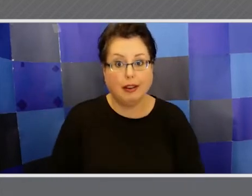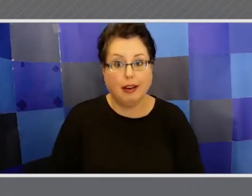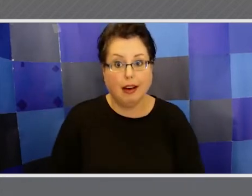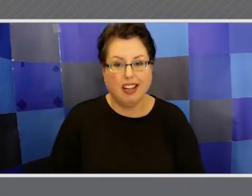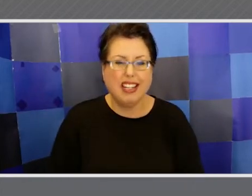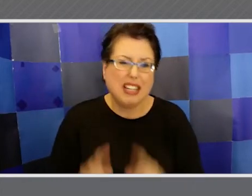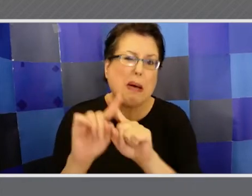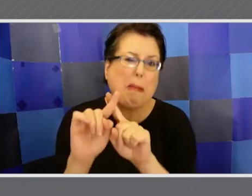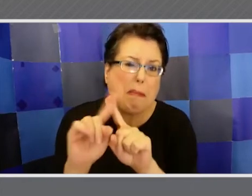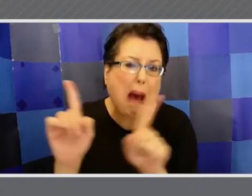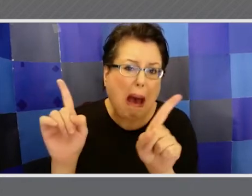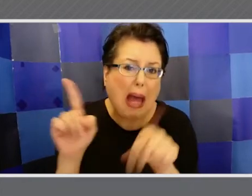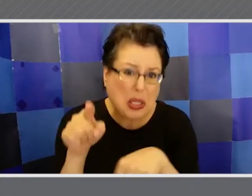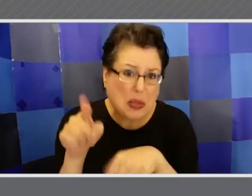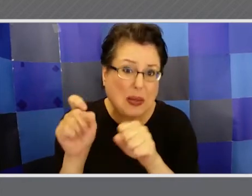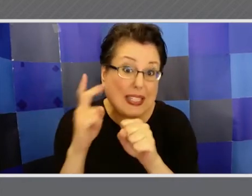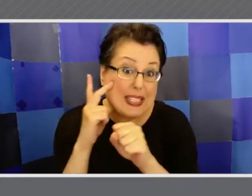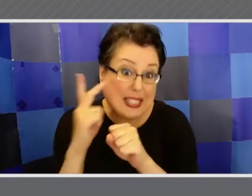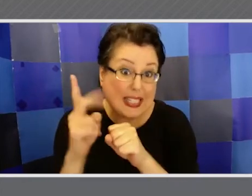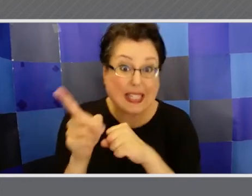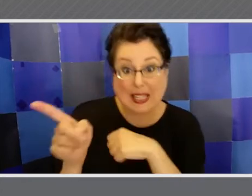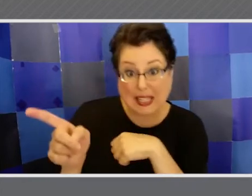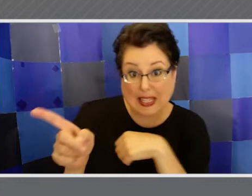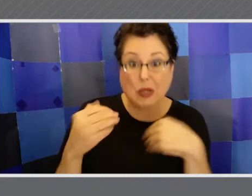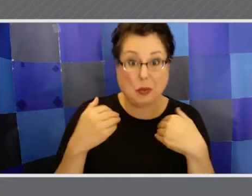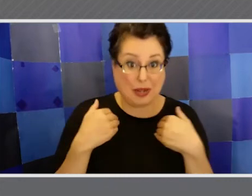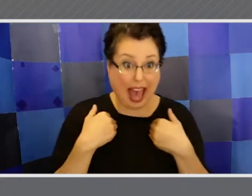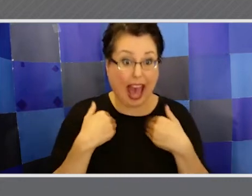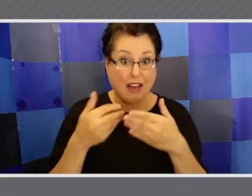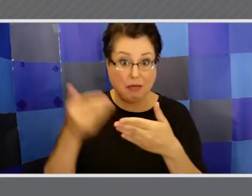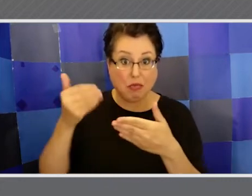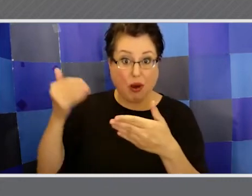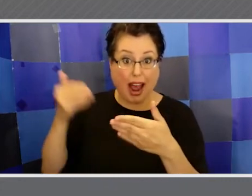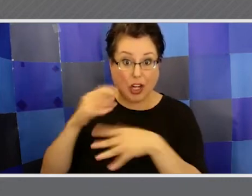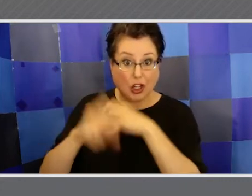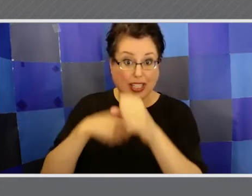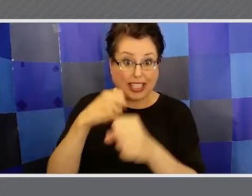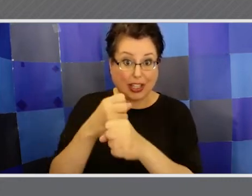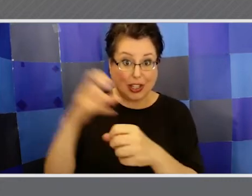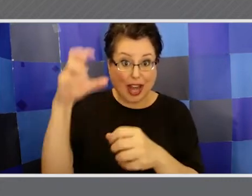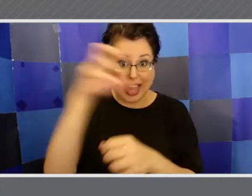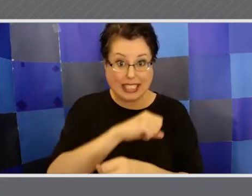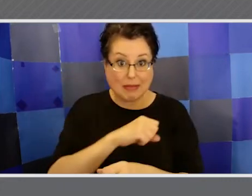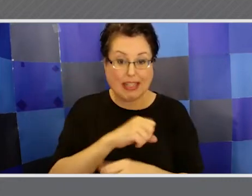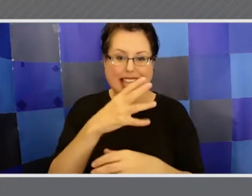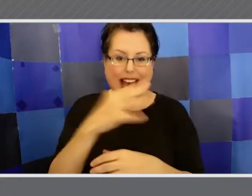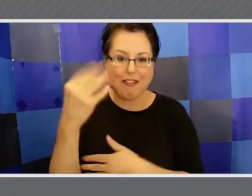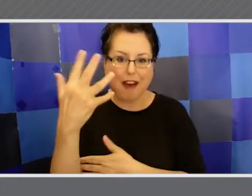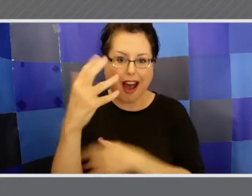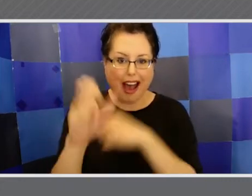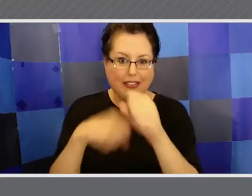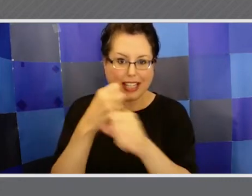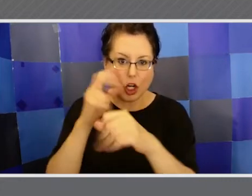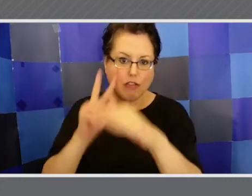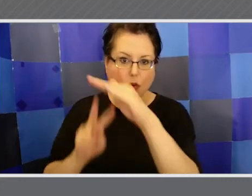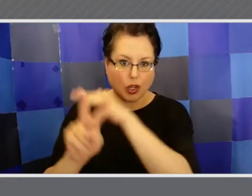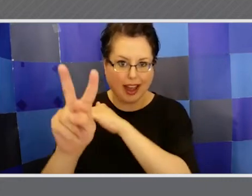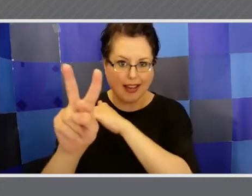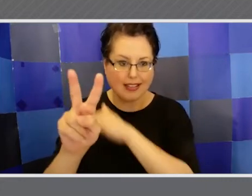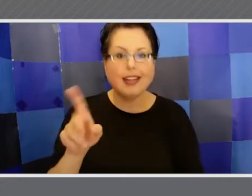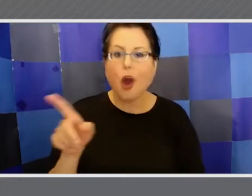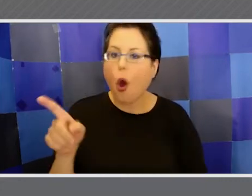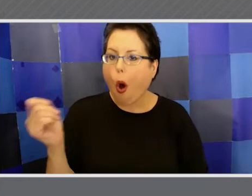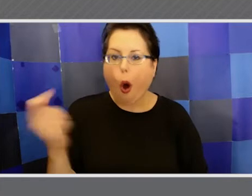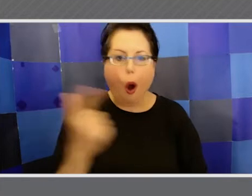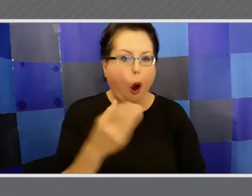But you can see here we have prior year estimates and then the 5-year forecast. So you have all the revenues